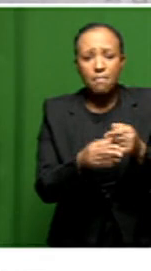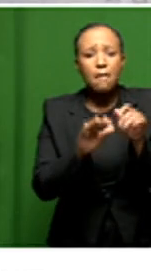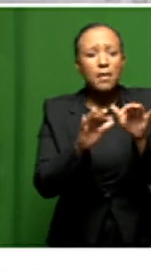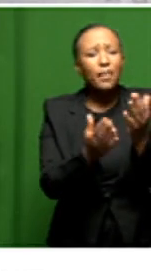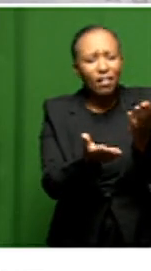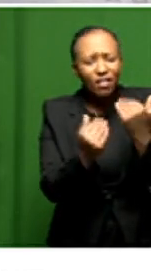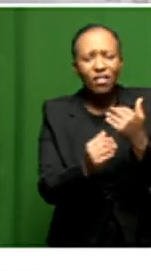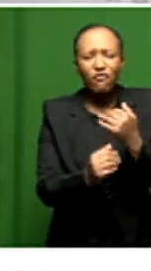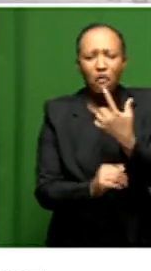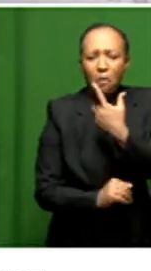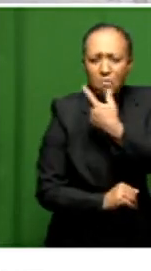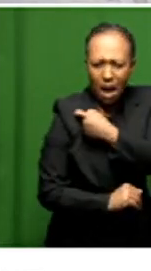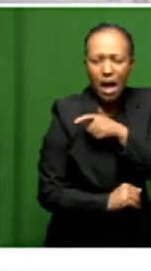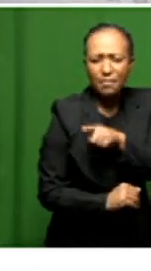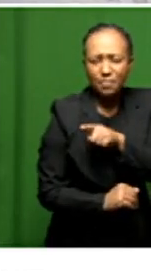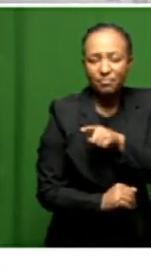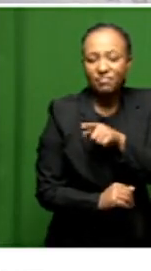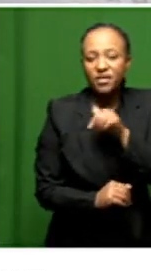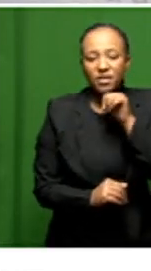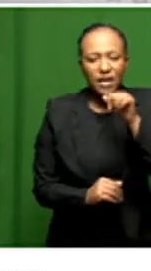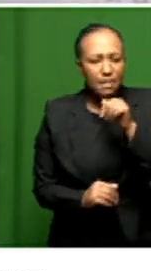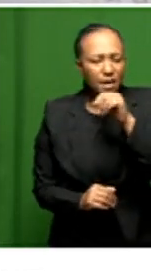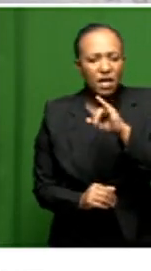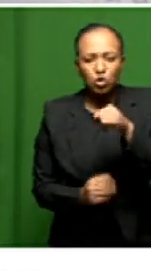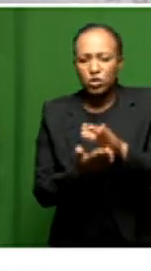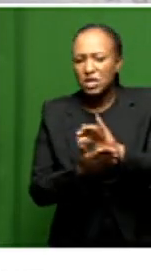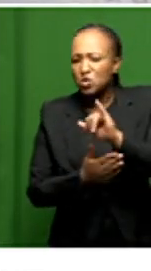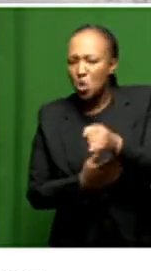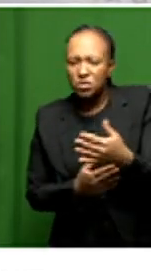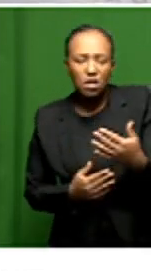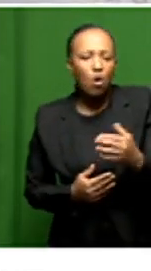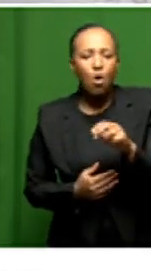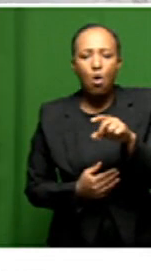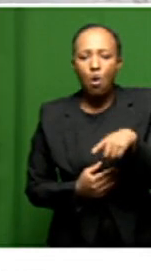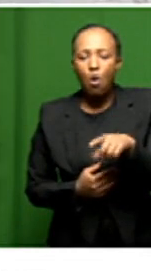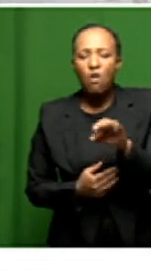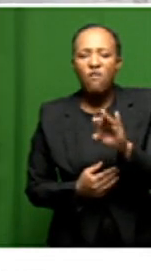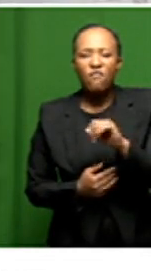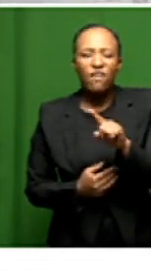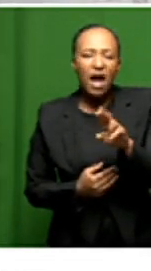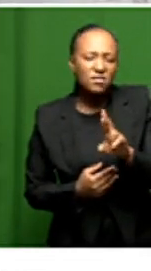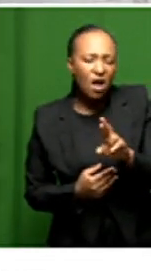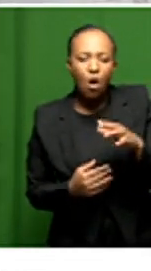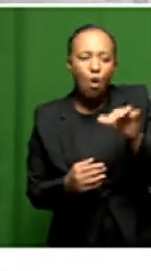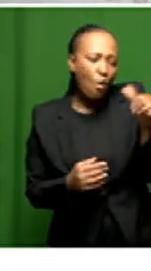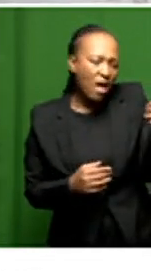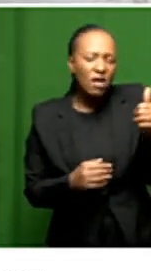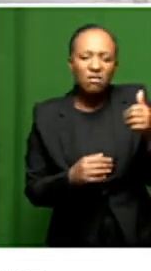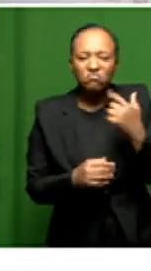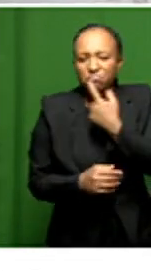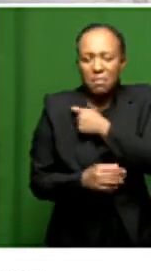into the arm, as you're saying. And whether it's Johnson & Johnson or Pfizer or any other vaccine that's been vetted and